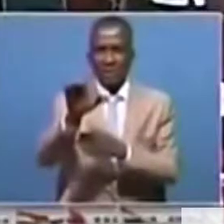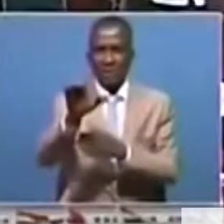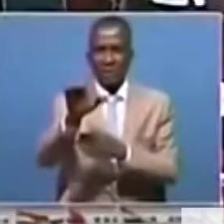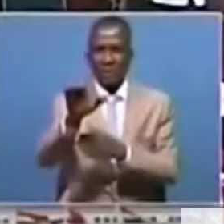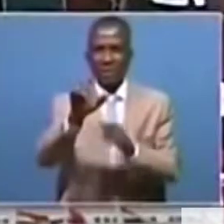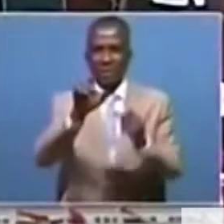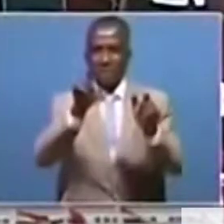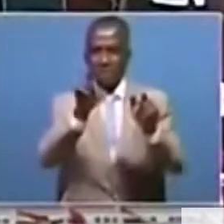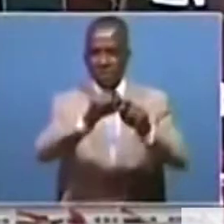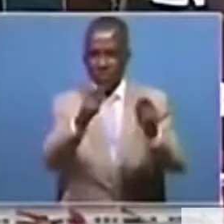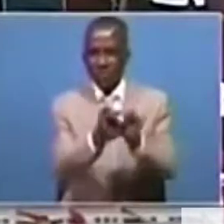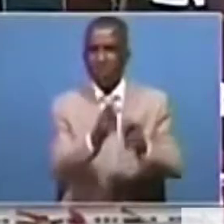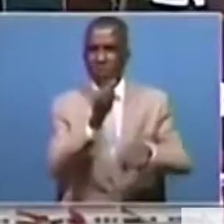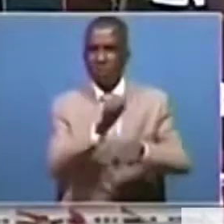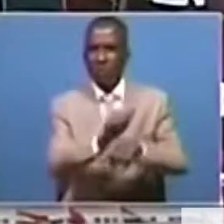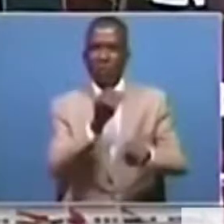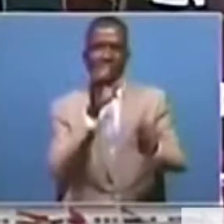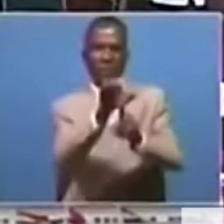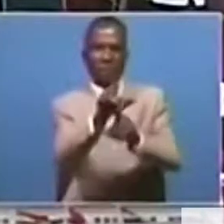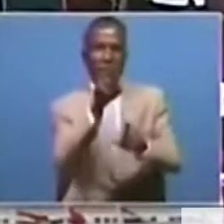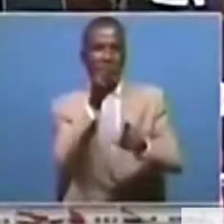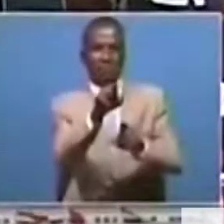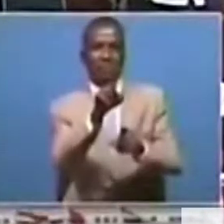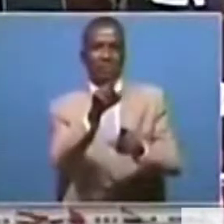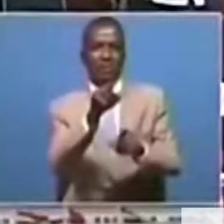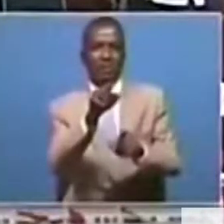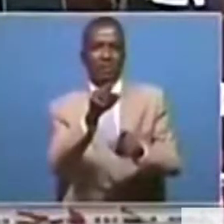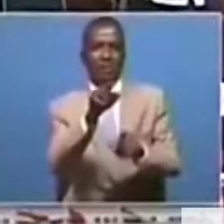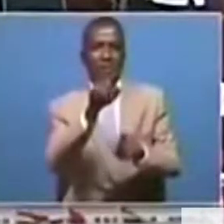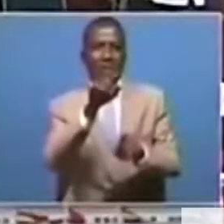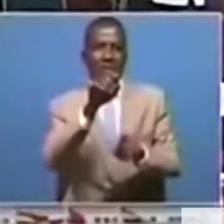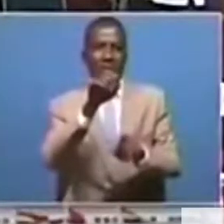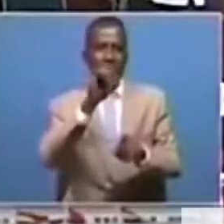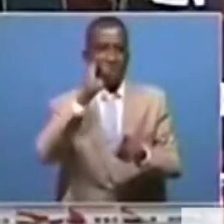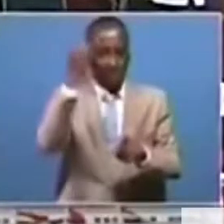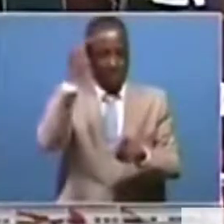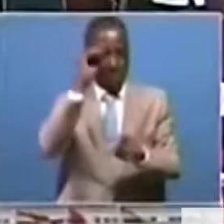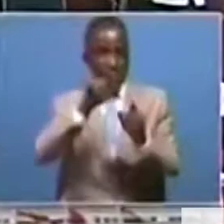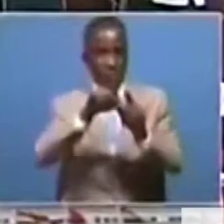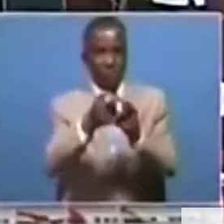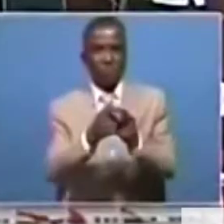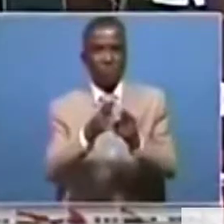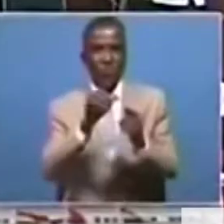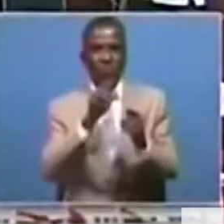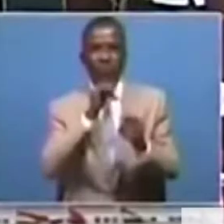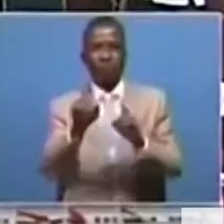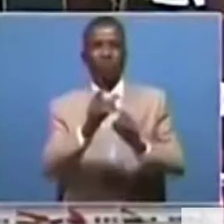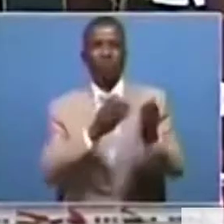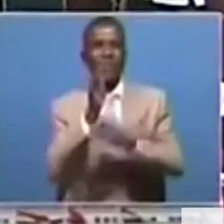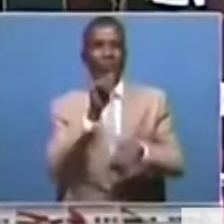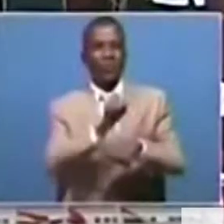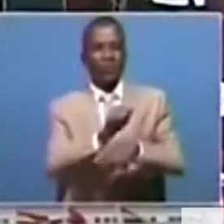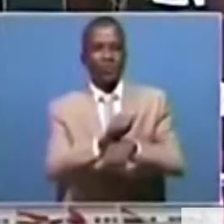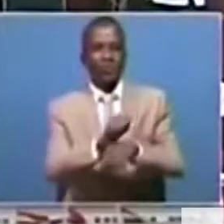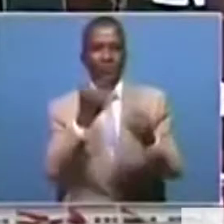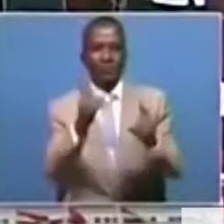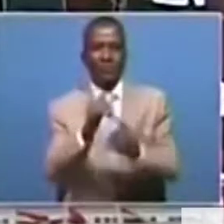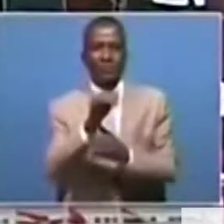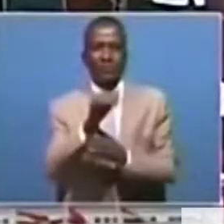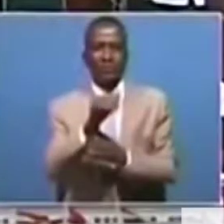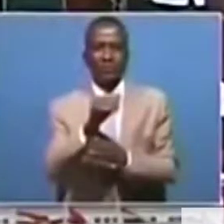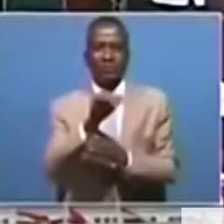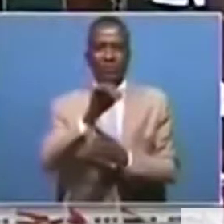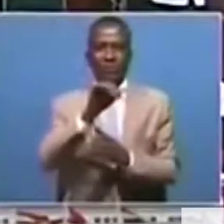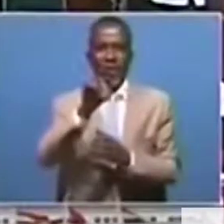has, that has been accused by petitioner of not having performed his constitutional duty according to law. Does the petitioner need